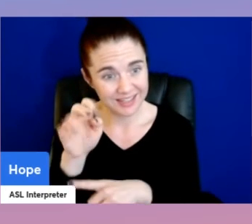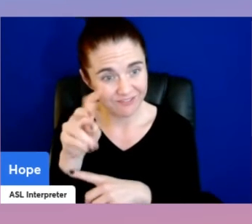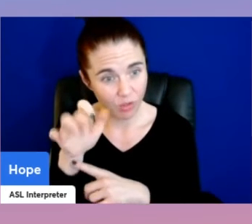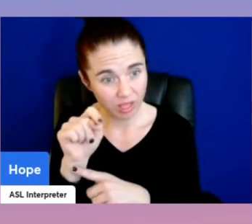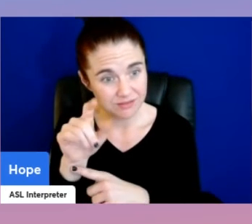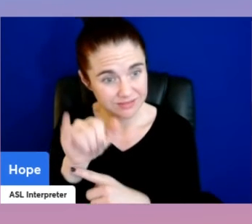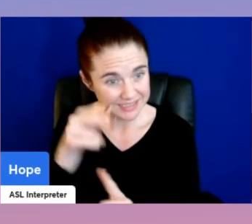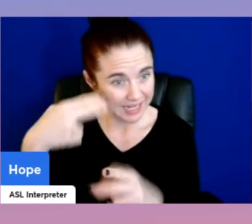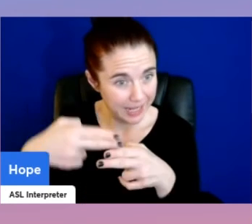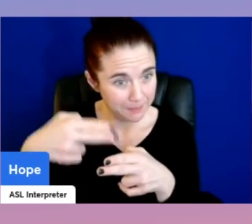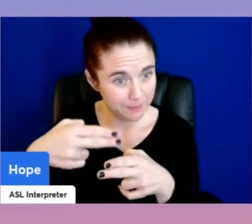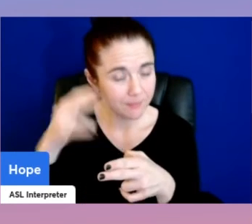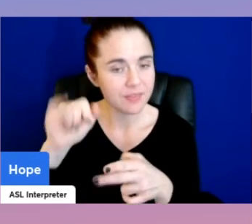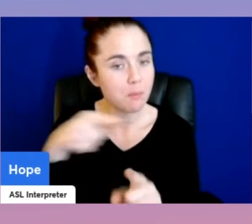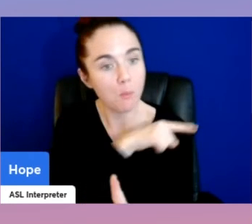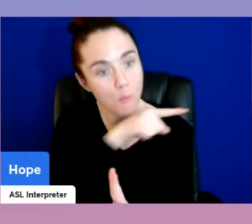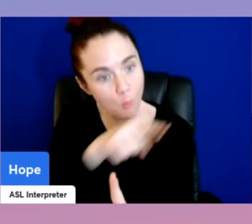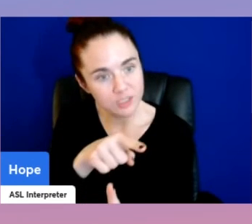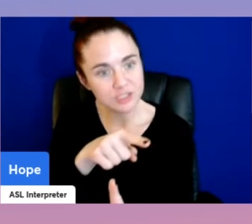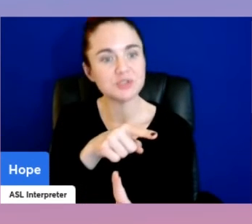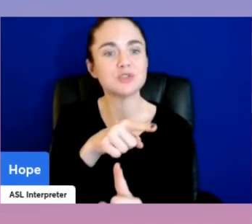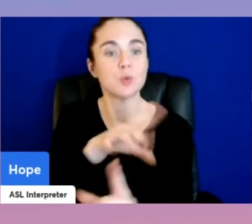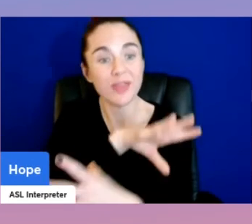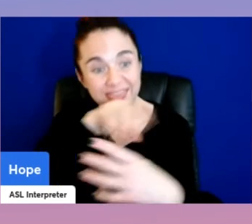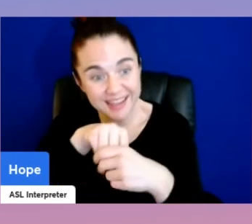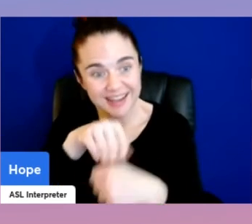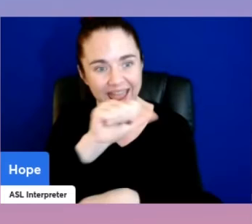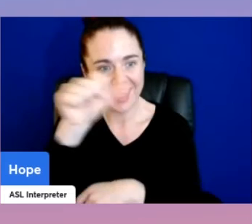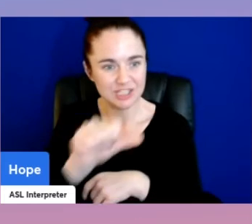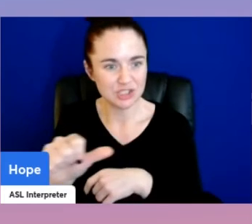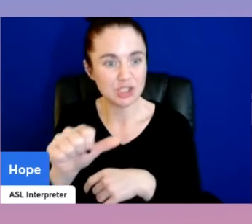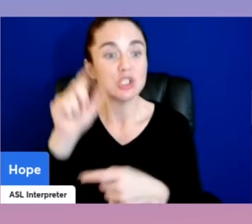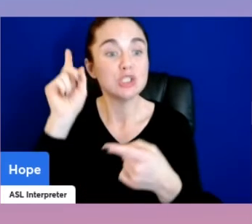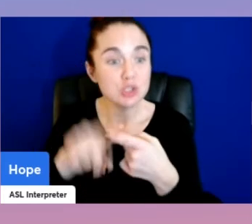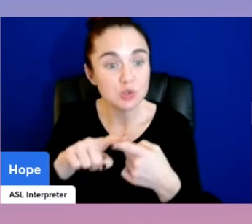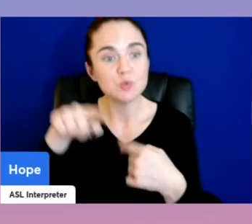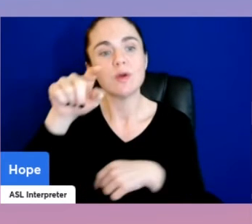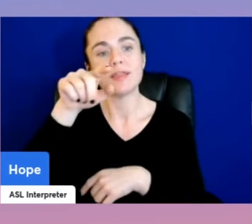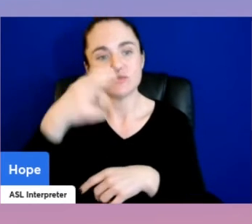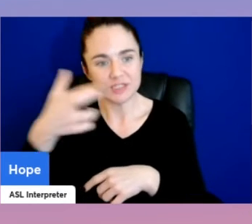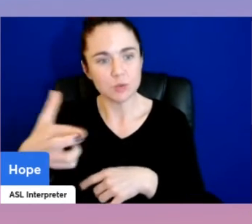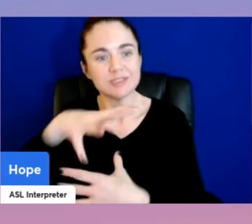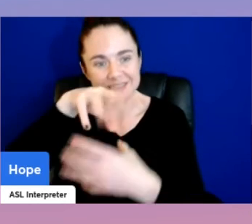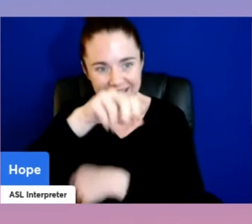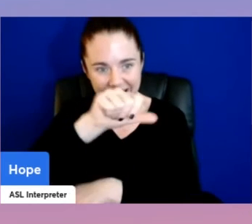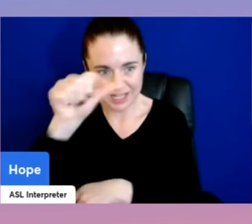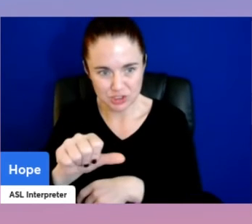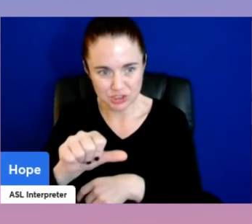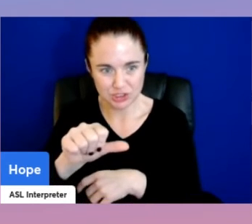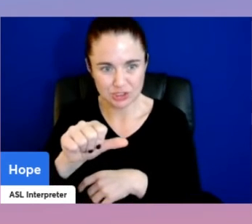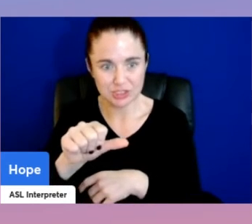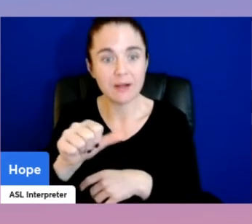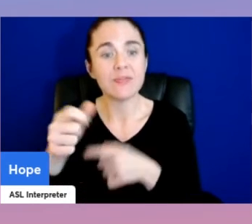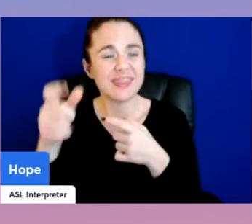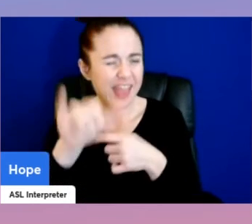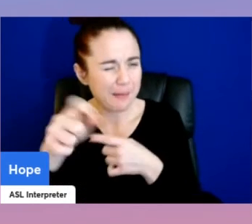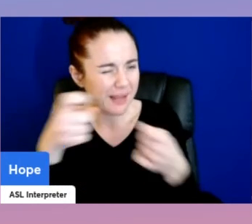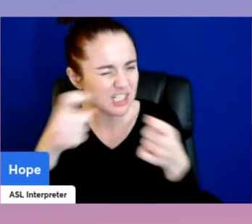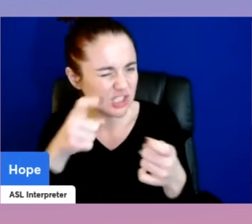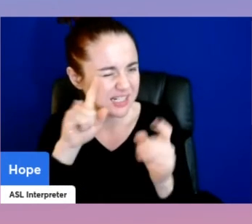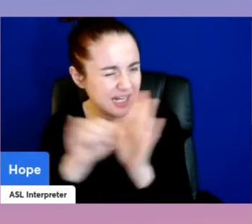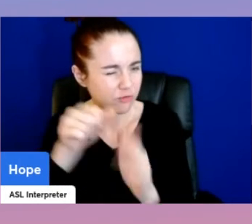course, pointers within Azure to Azure specific resources, managed identity that we're